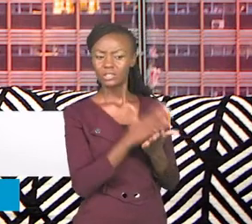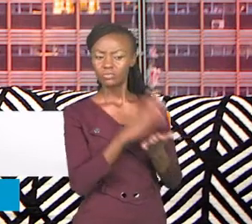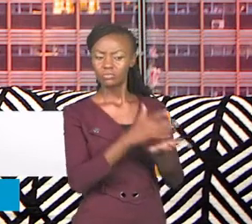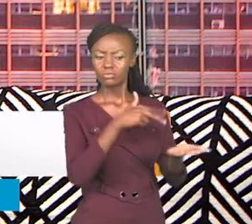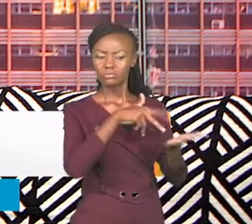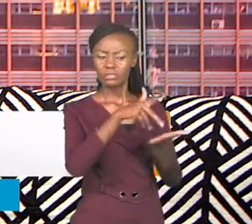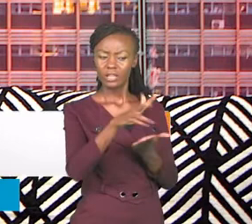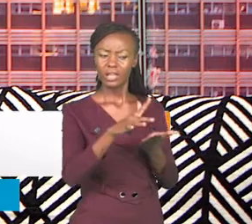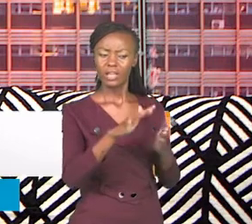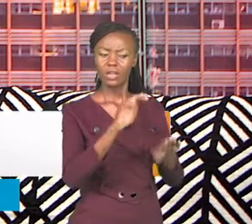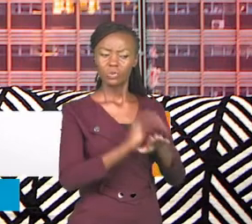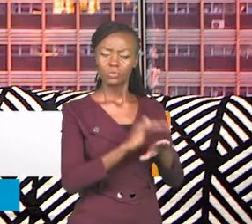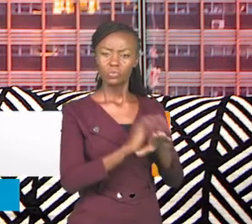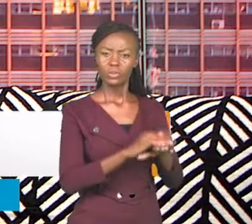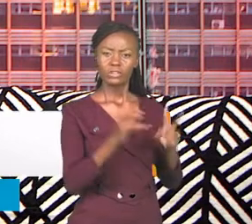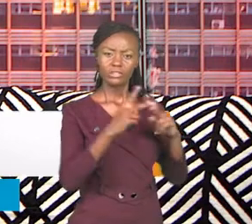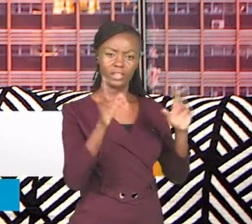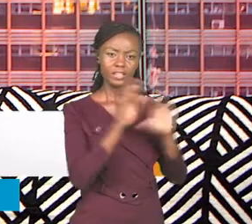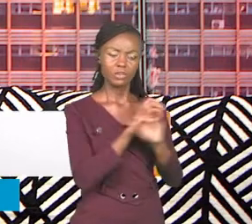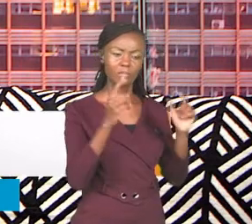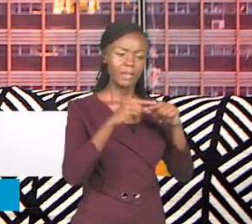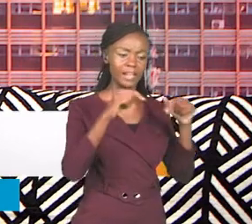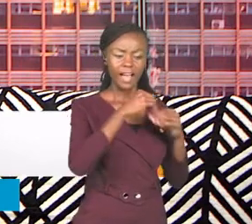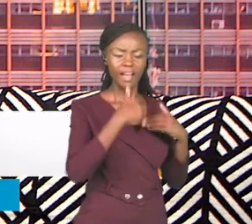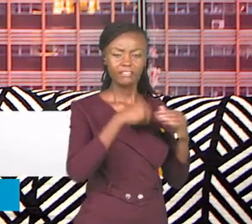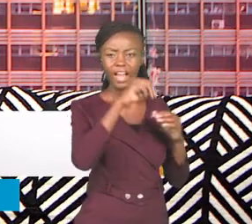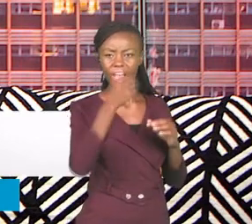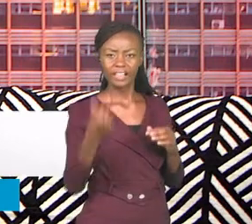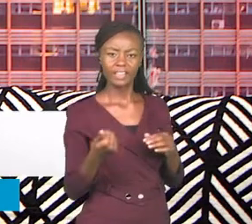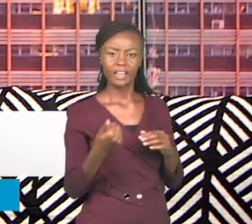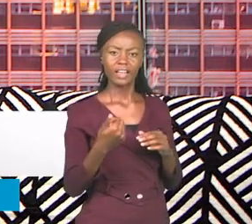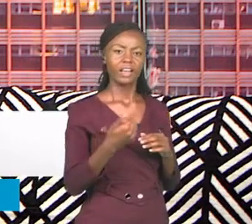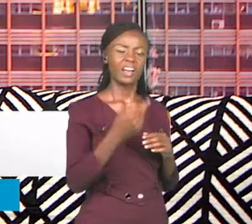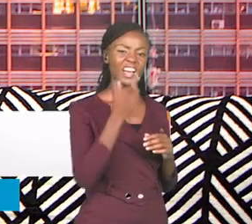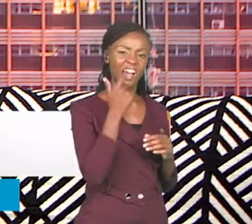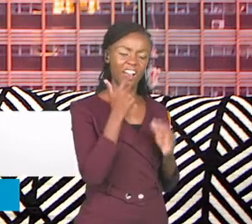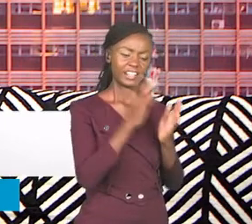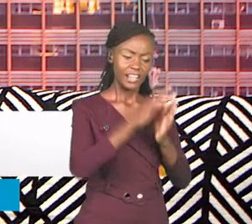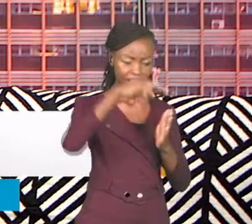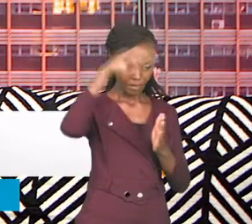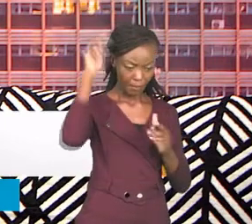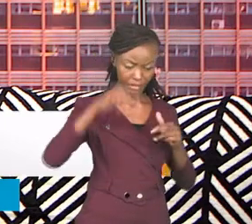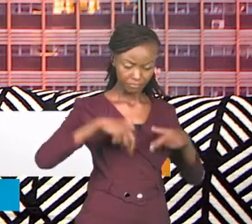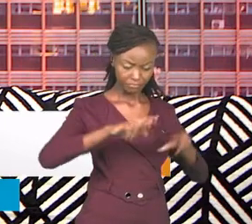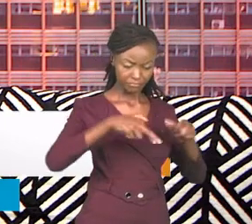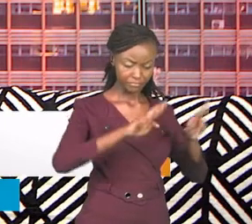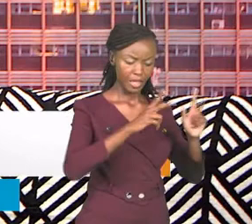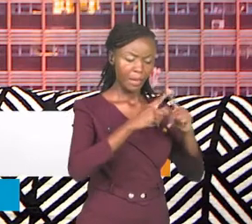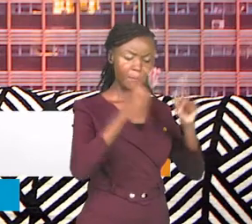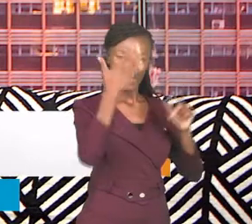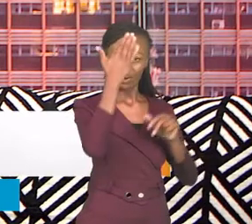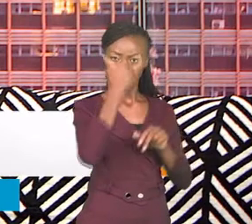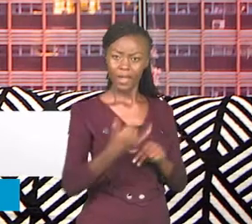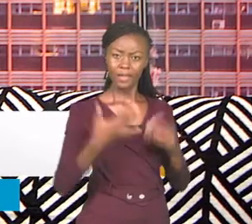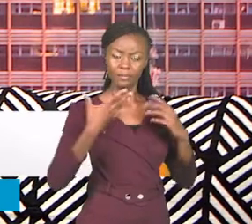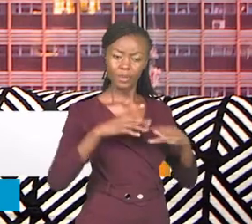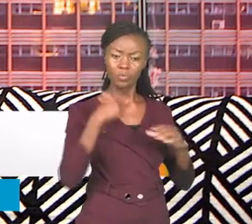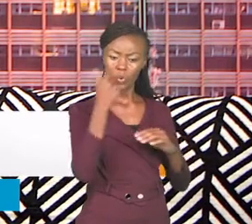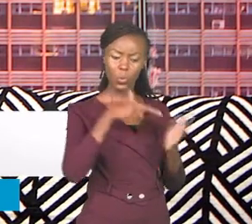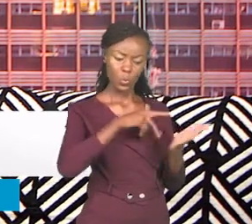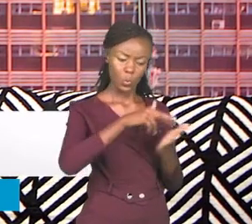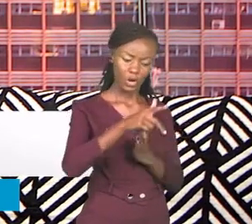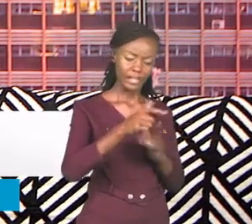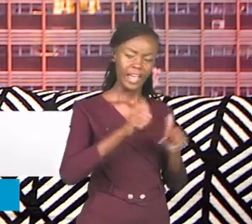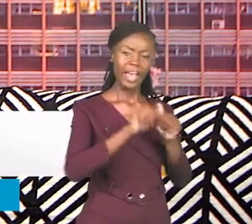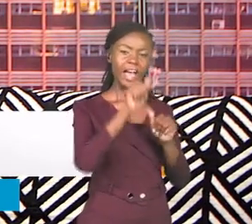yes. There are a few zebra crossing here and there. Mm. But where majority of our pedestrians cross from are